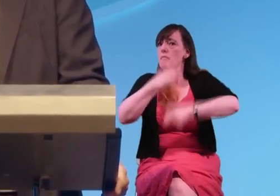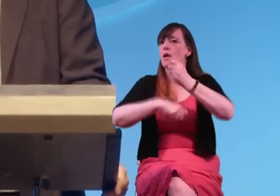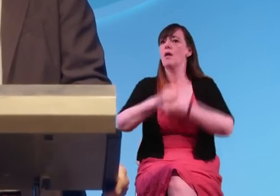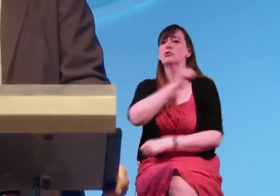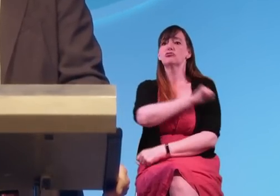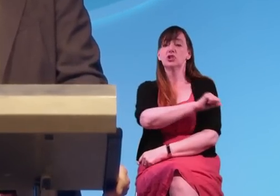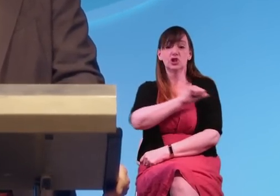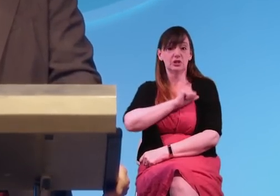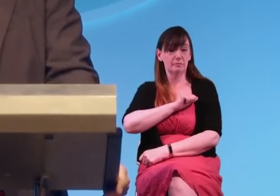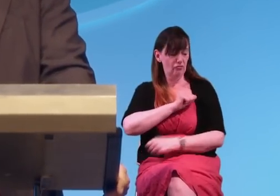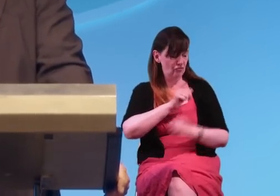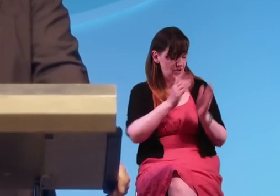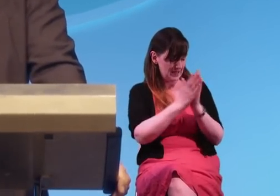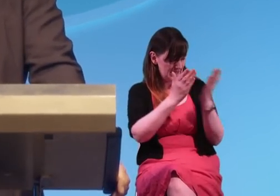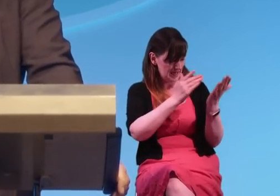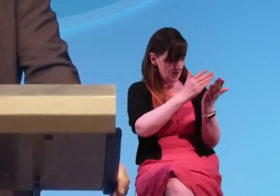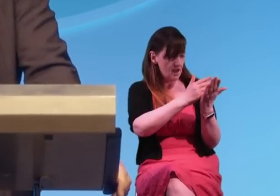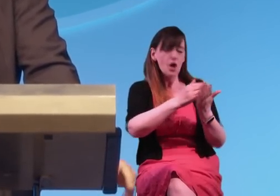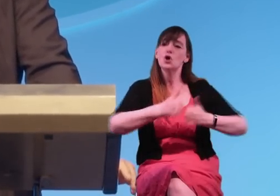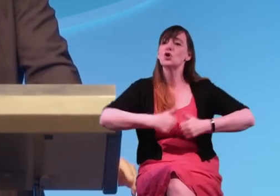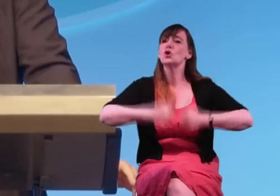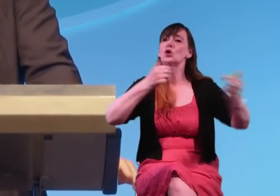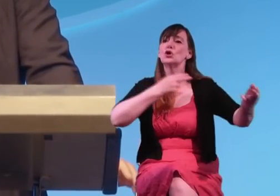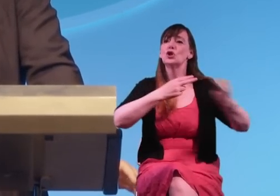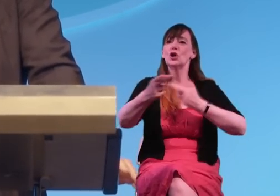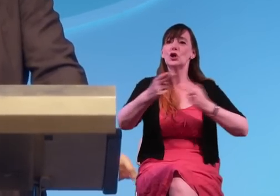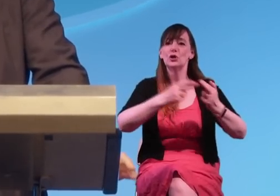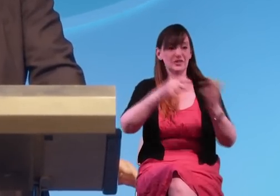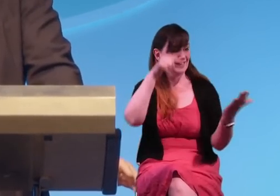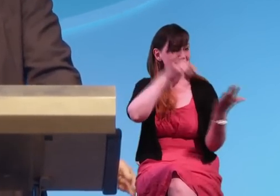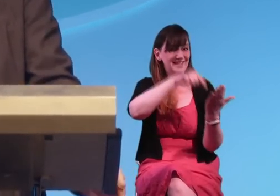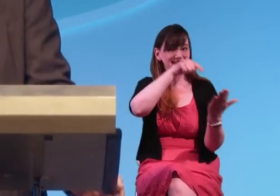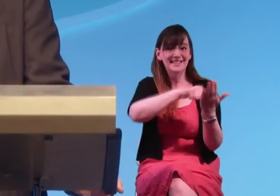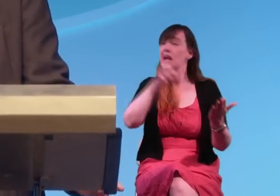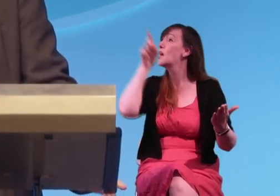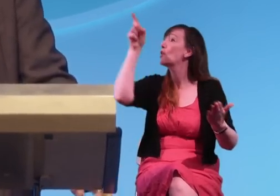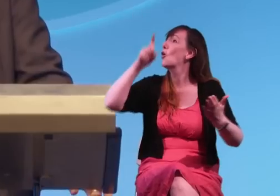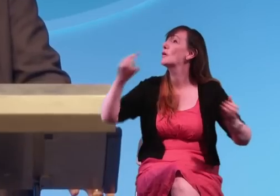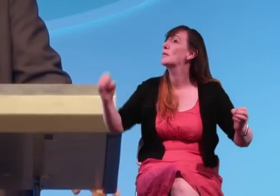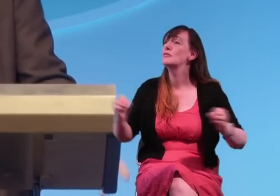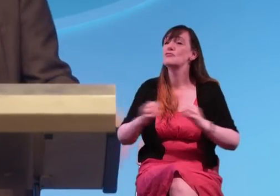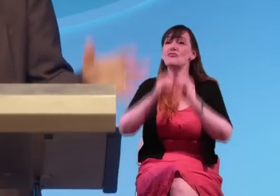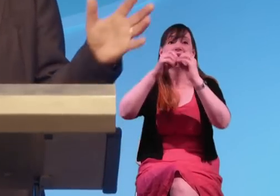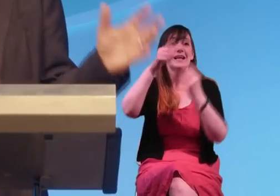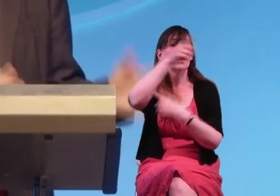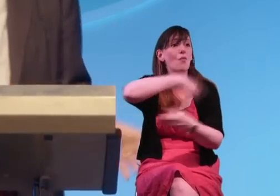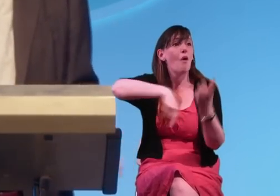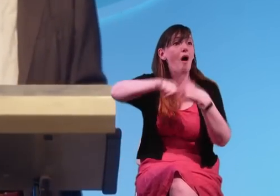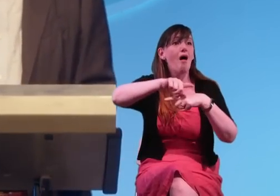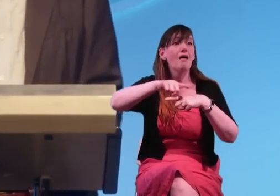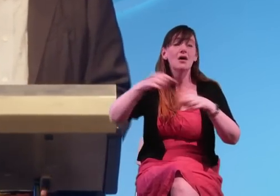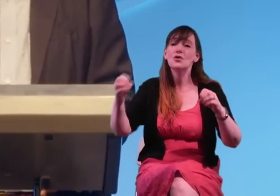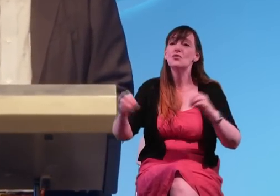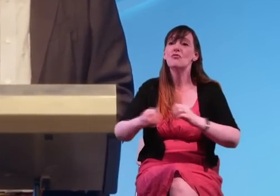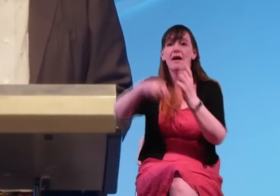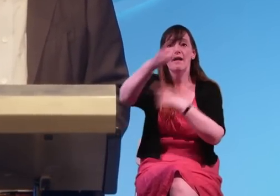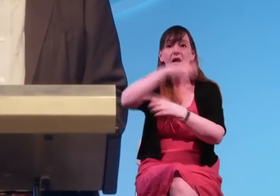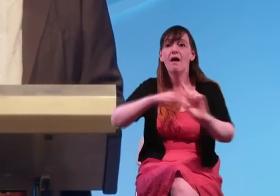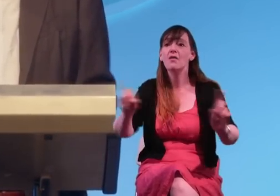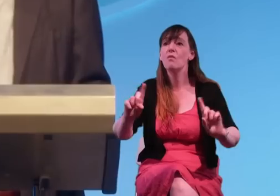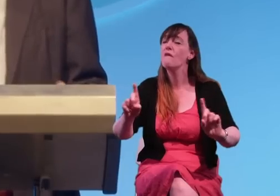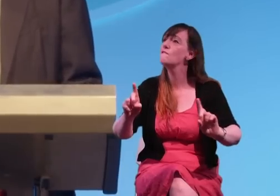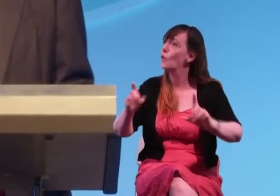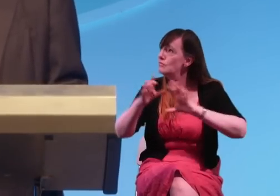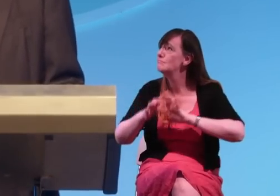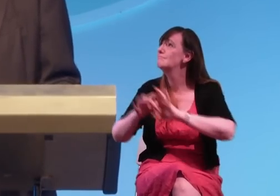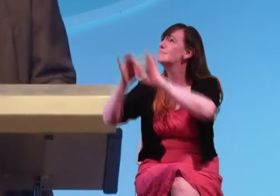good news. The good news that God has made the world and made us for a relationship with himself, that sin has entered into the world, and